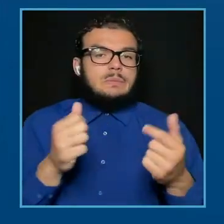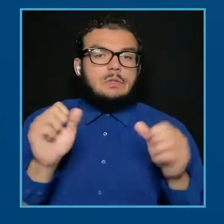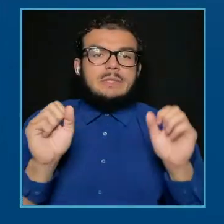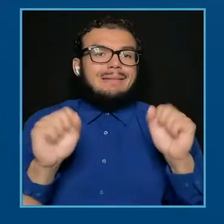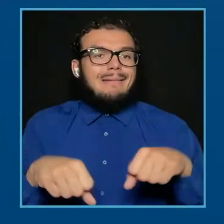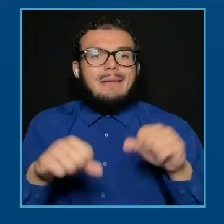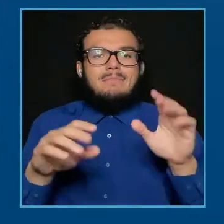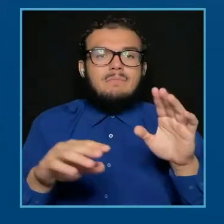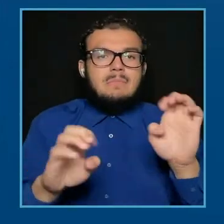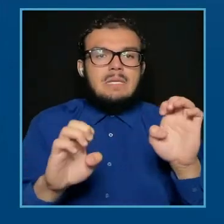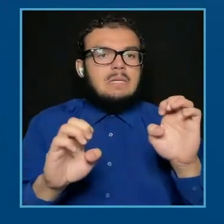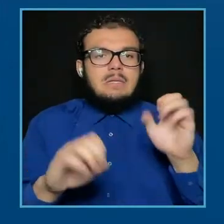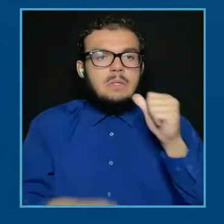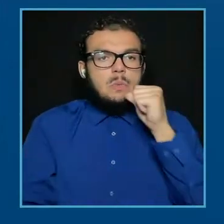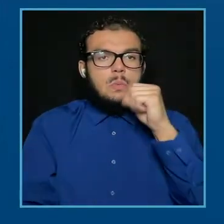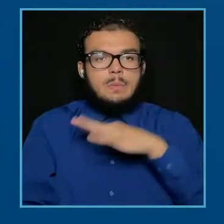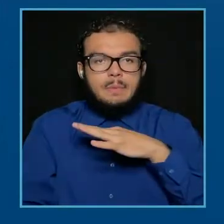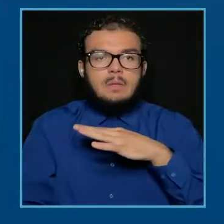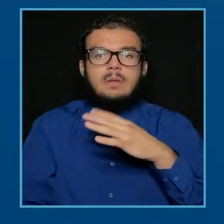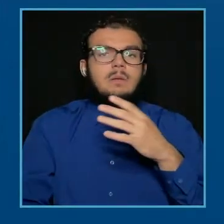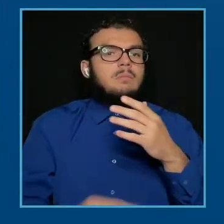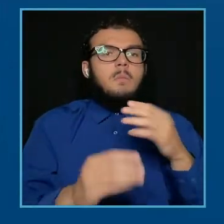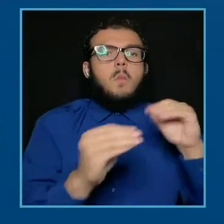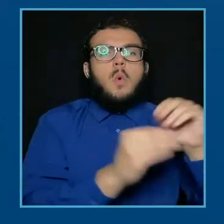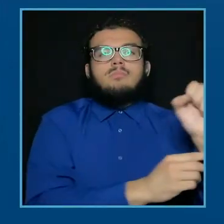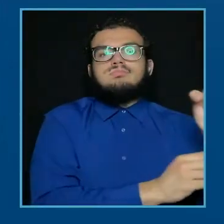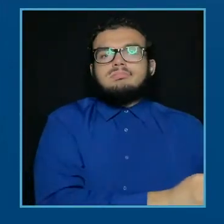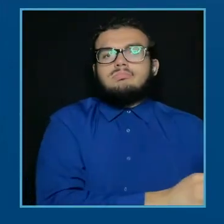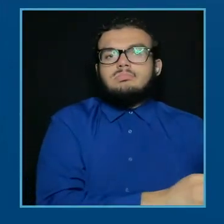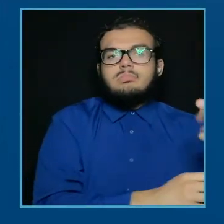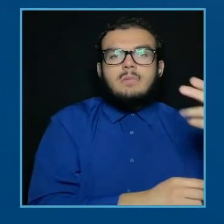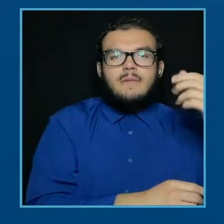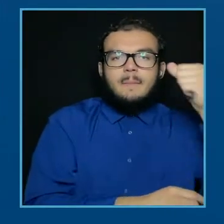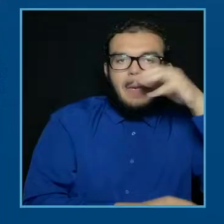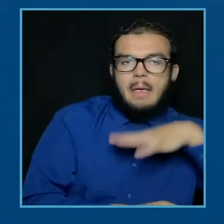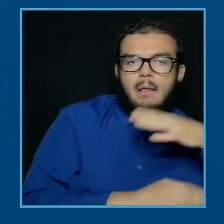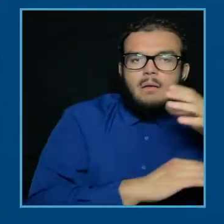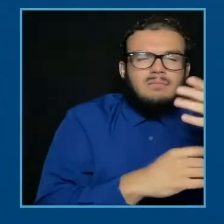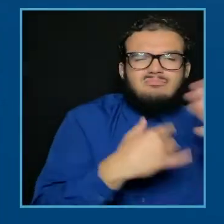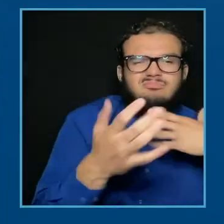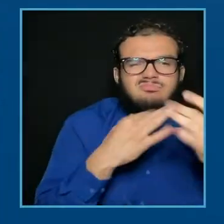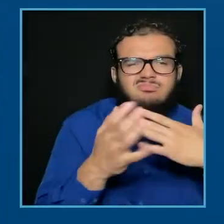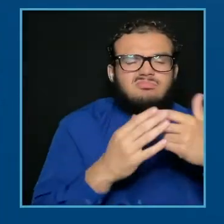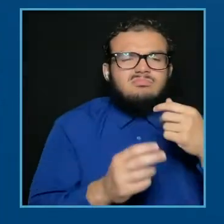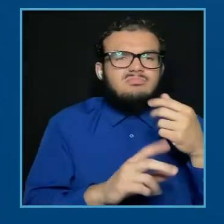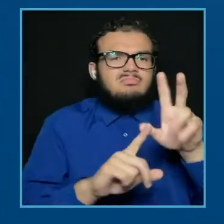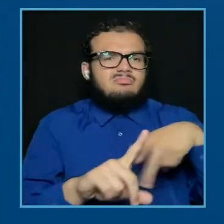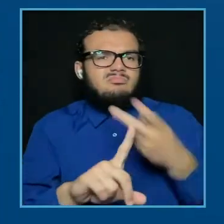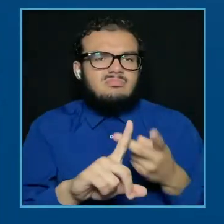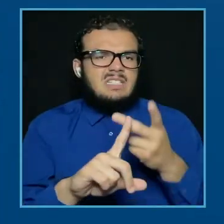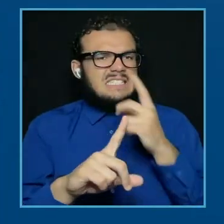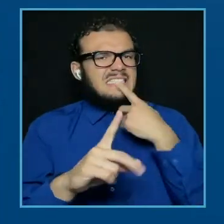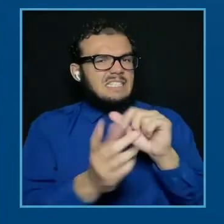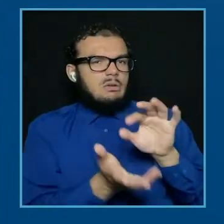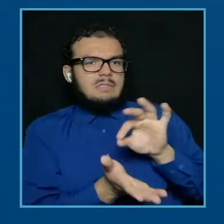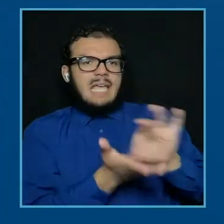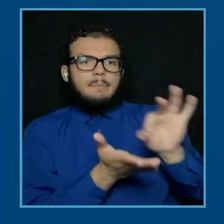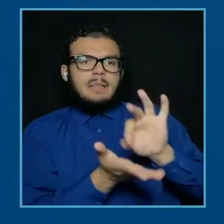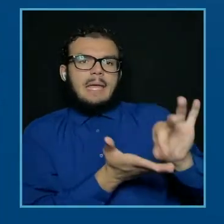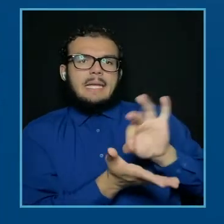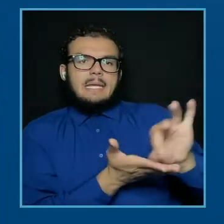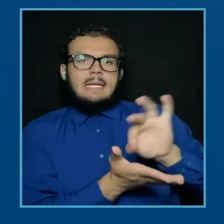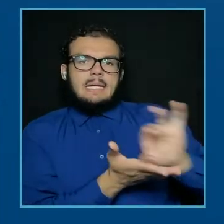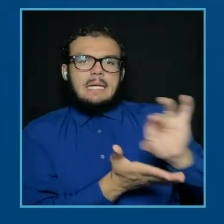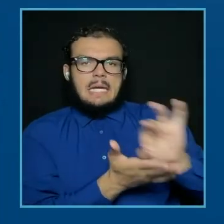win many more votes than the men, or vice versa. It's still tabulated out to